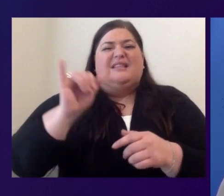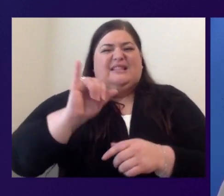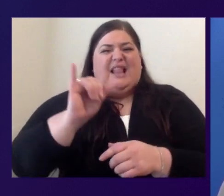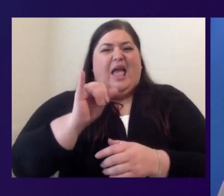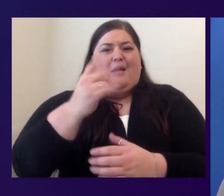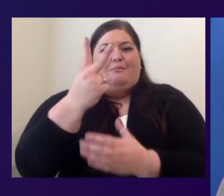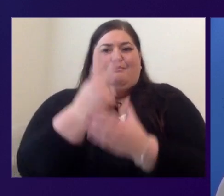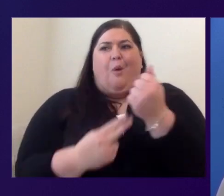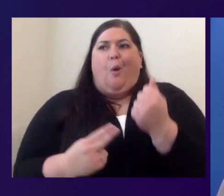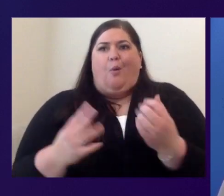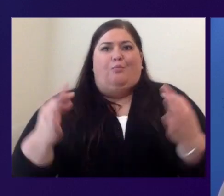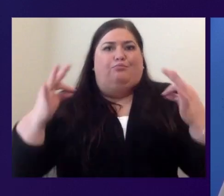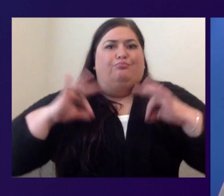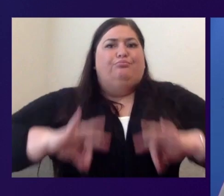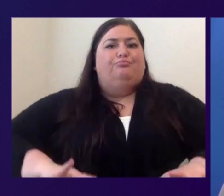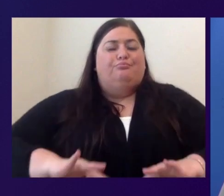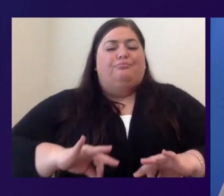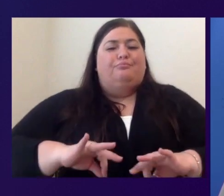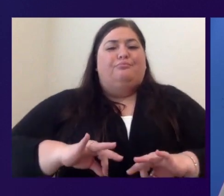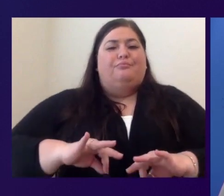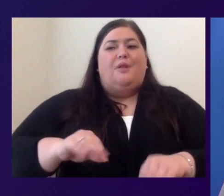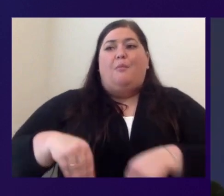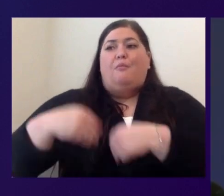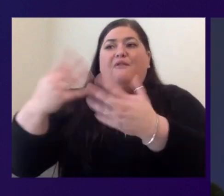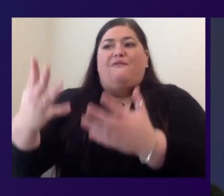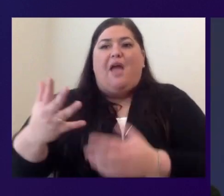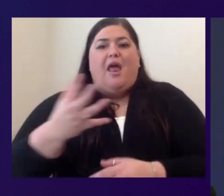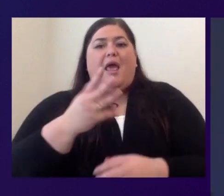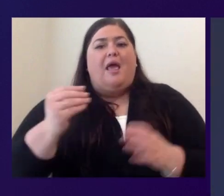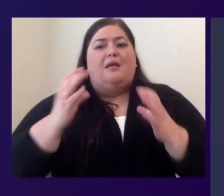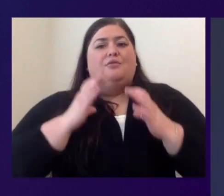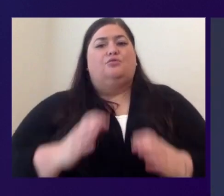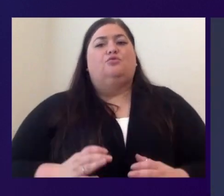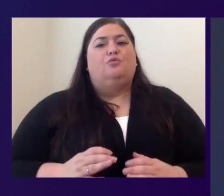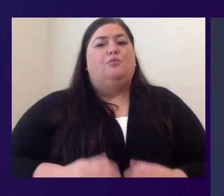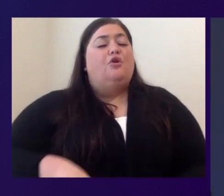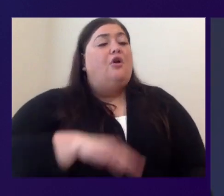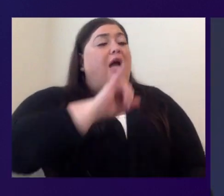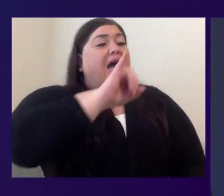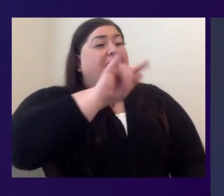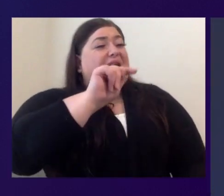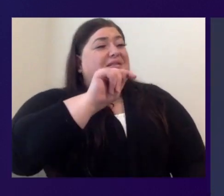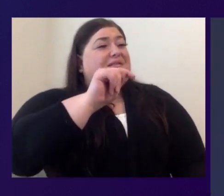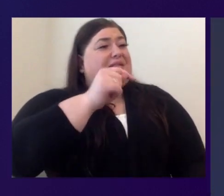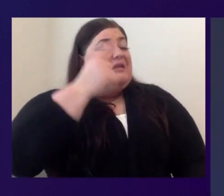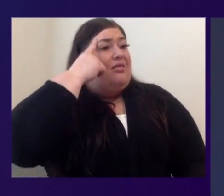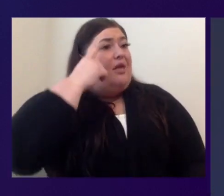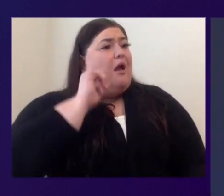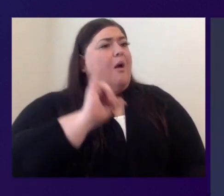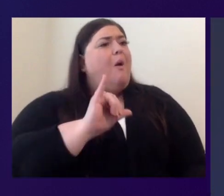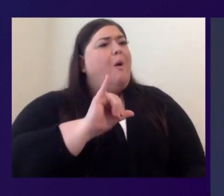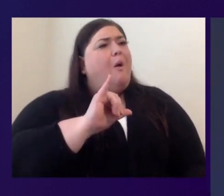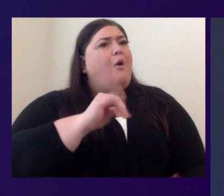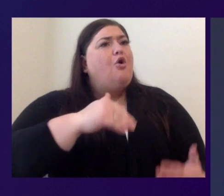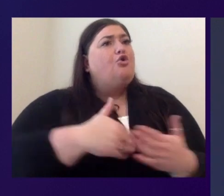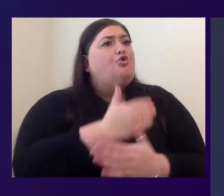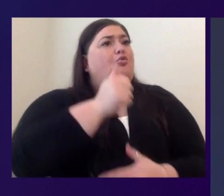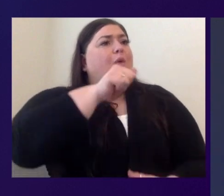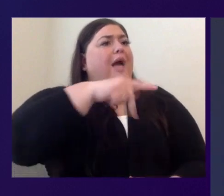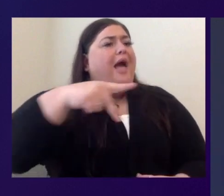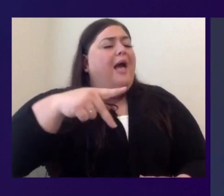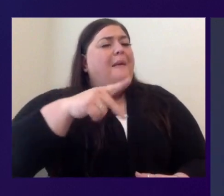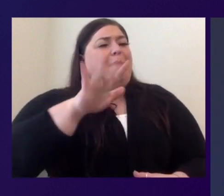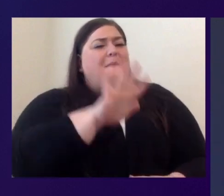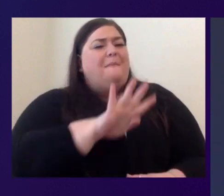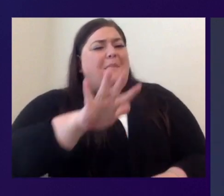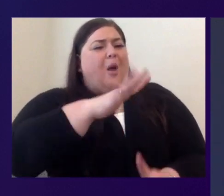the producer and the consumer. Yeah, a lot of times IT shop will think, oh, new application, that's about a month time to even spin up.